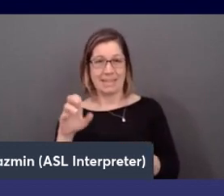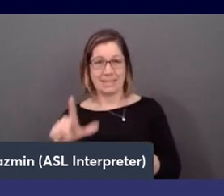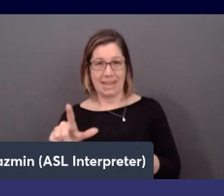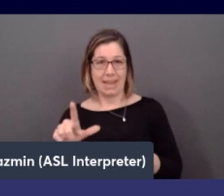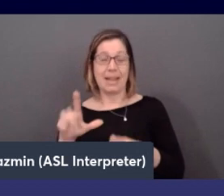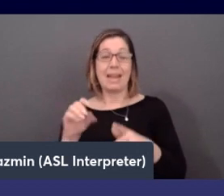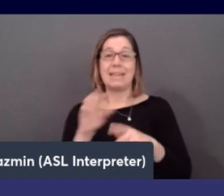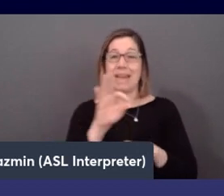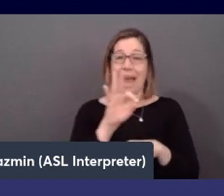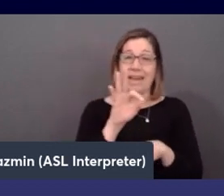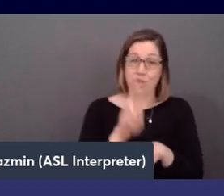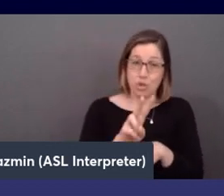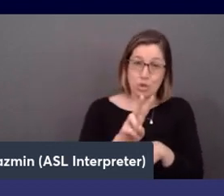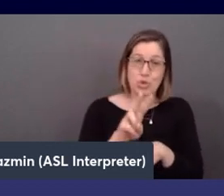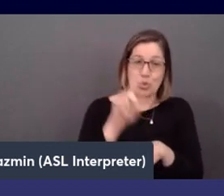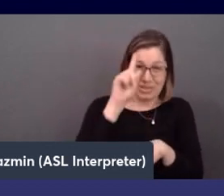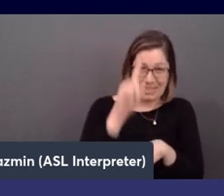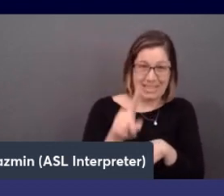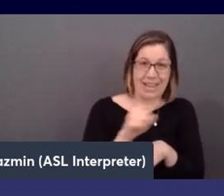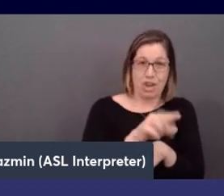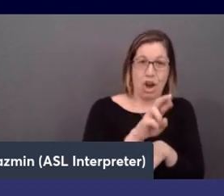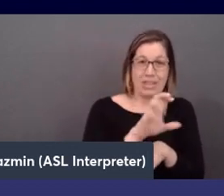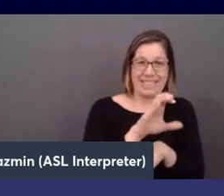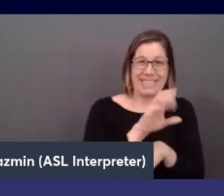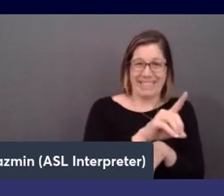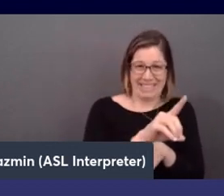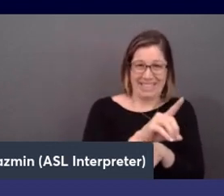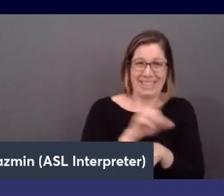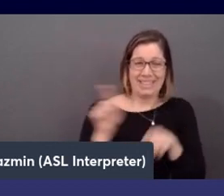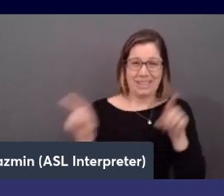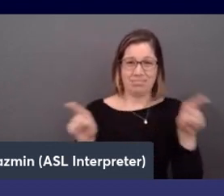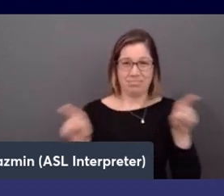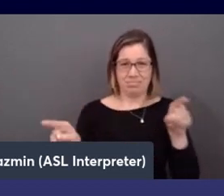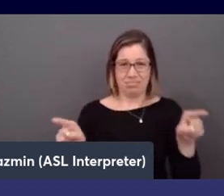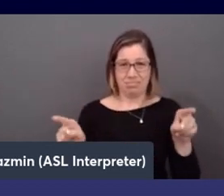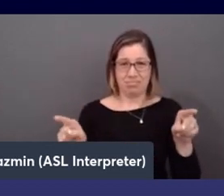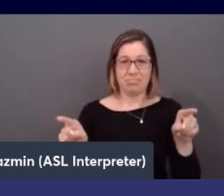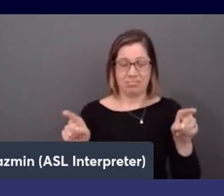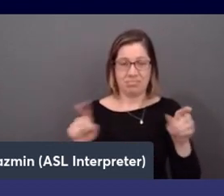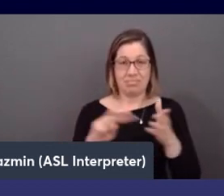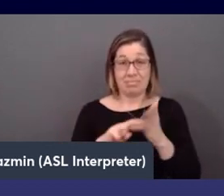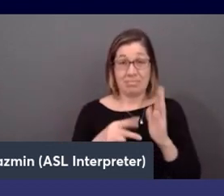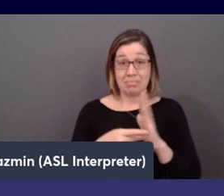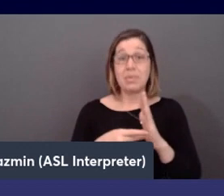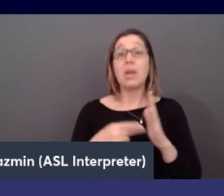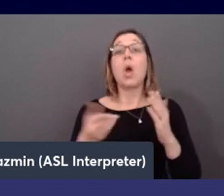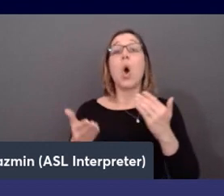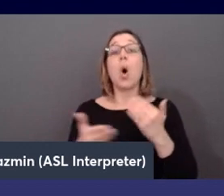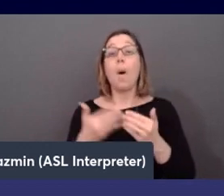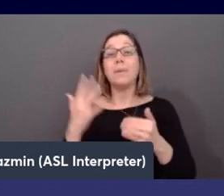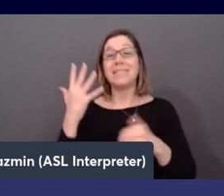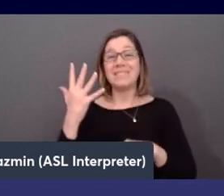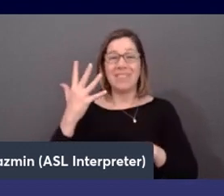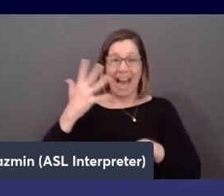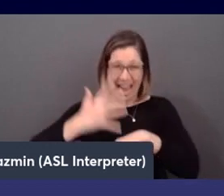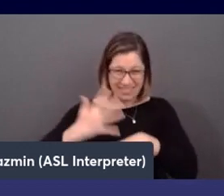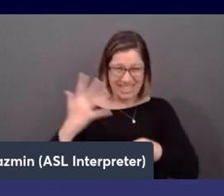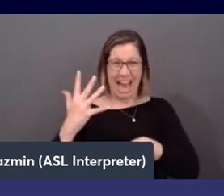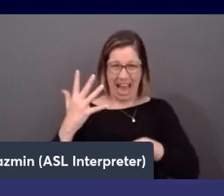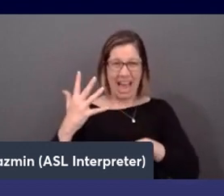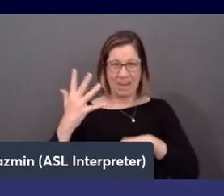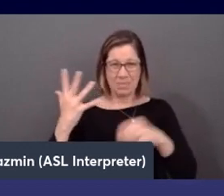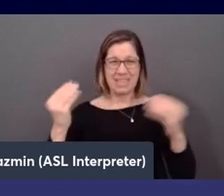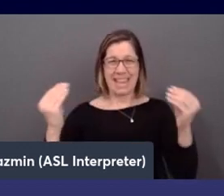92 cents on the R6GD. So what that means is you have almost 5 times the capacity, giving you